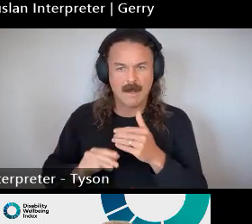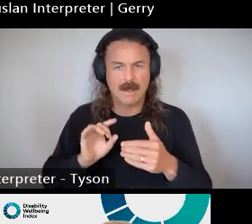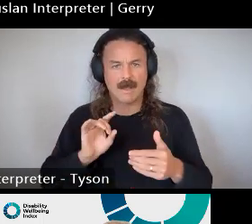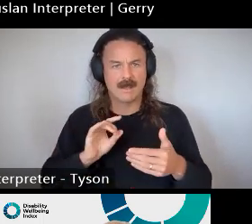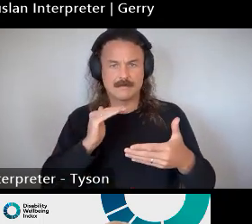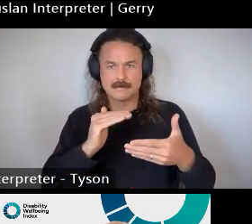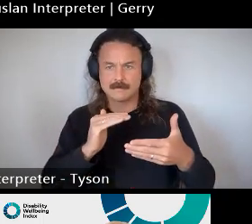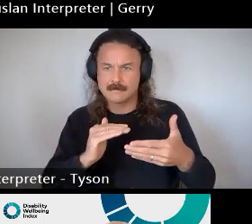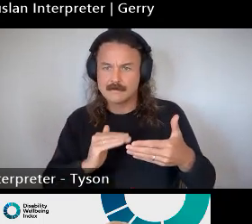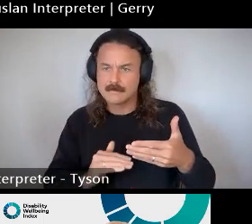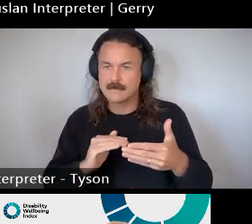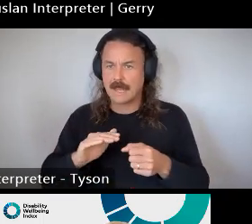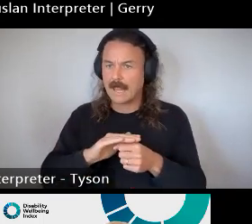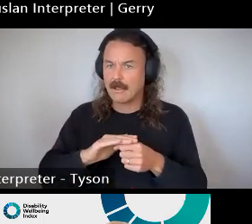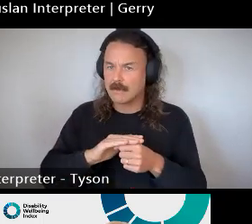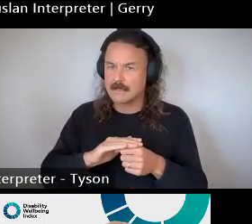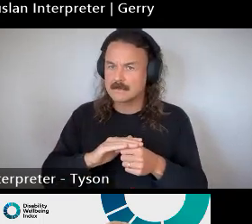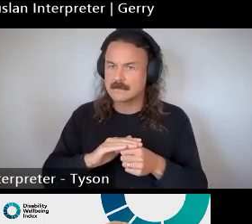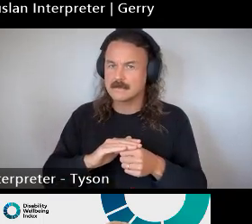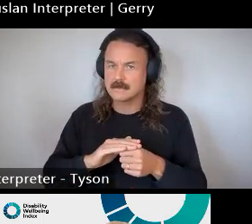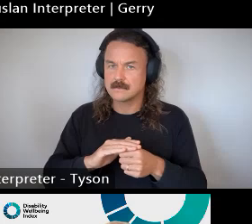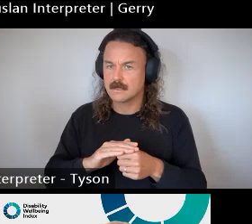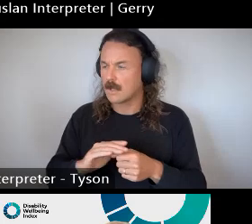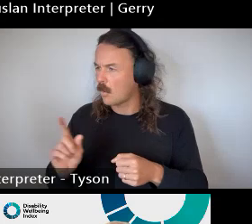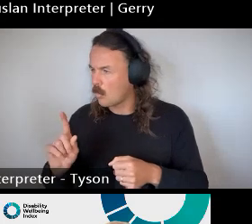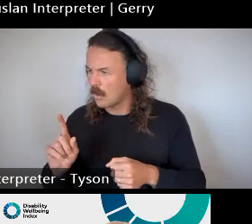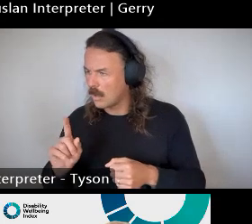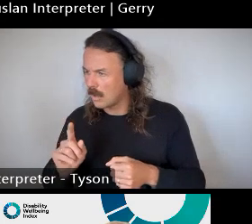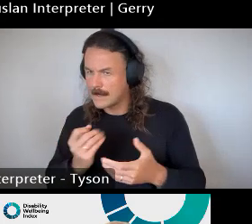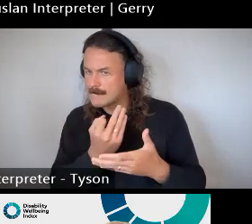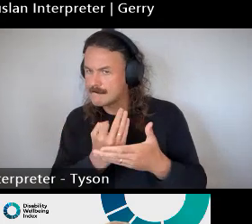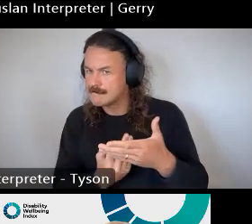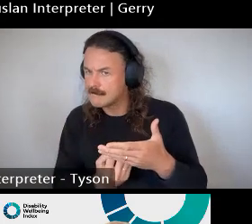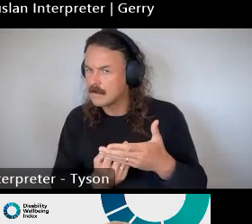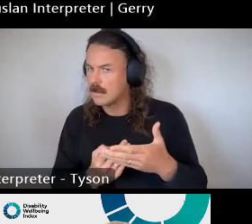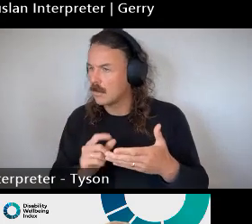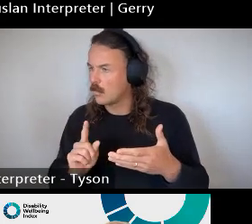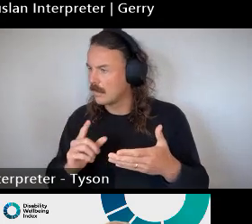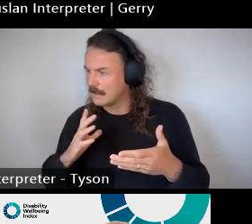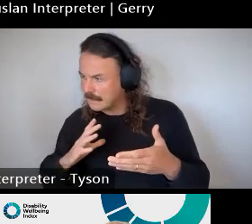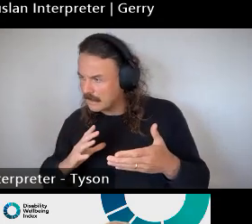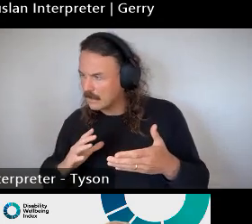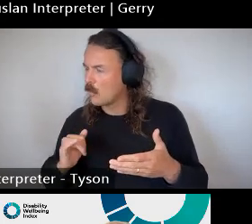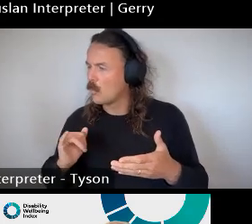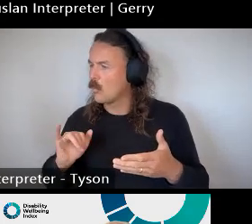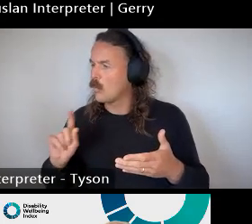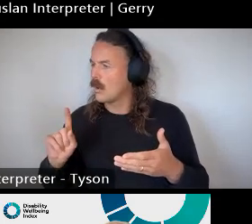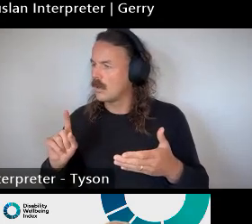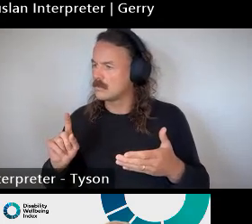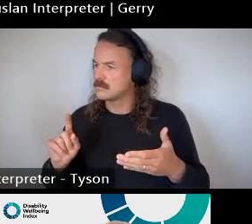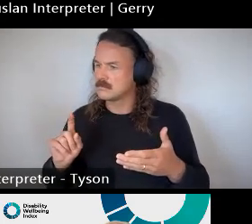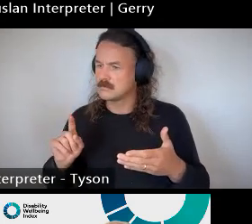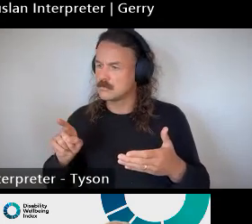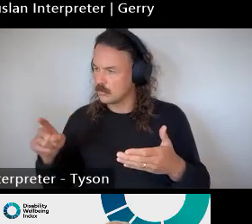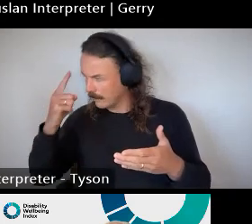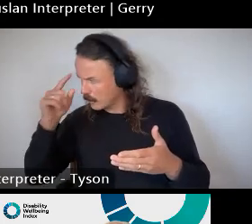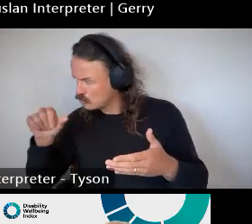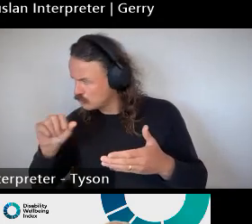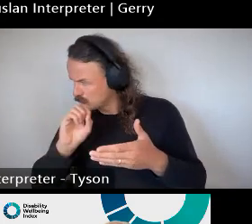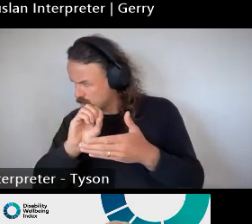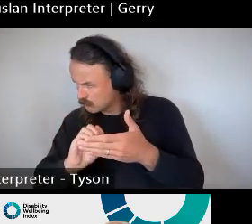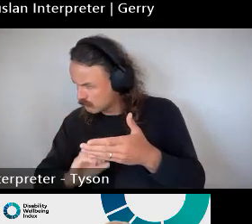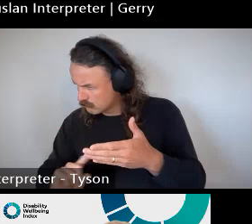missing, or some of the items that may not be necessarily included from the list. So the format